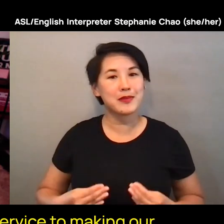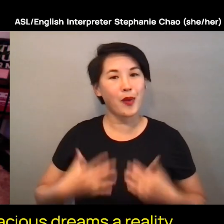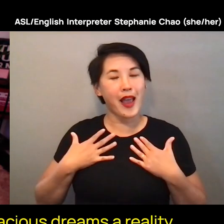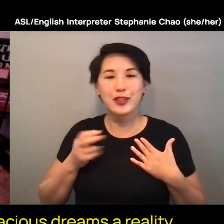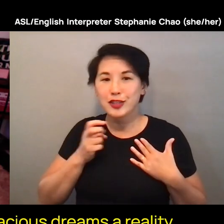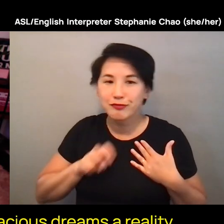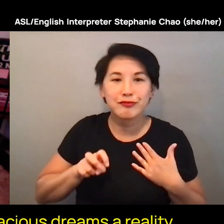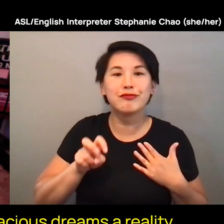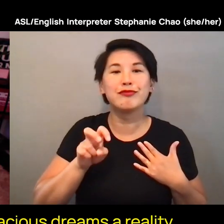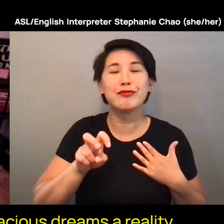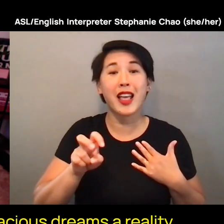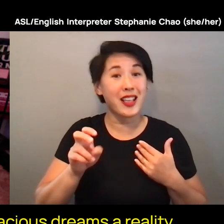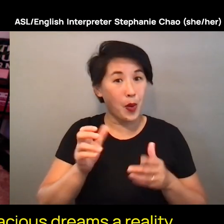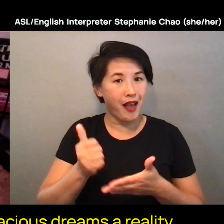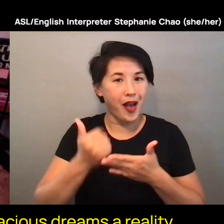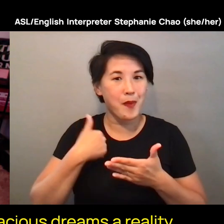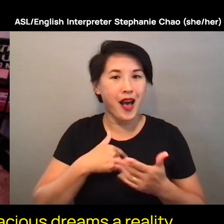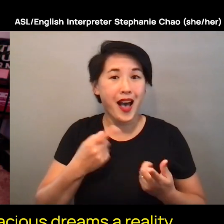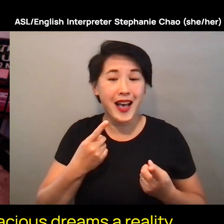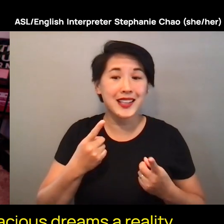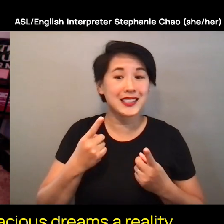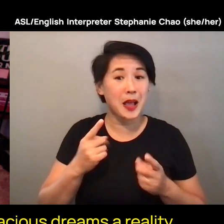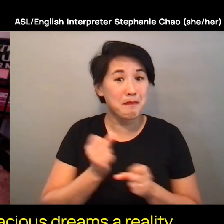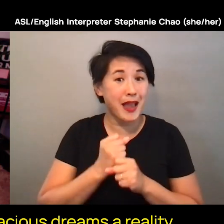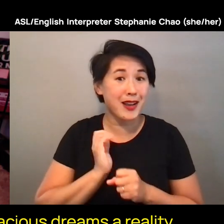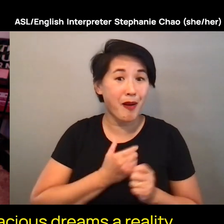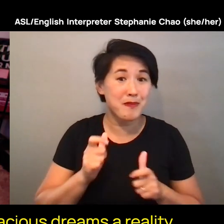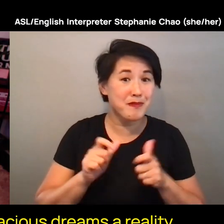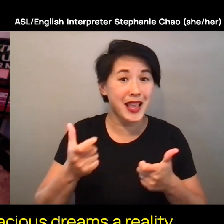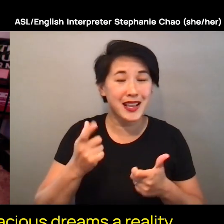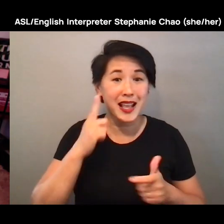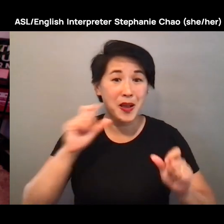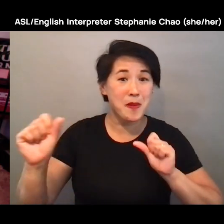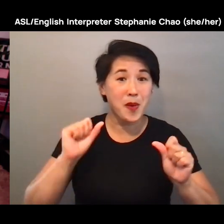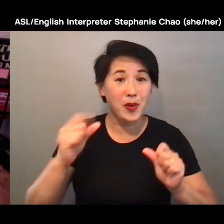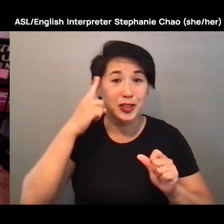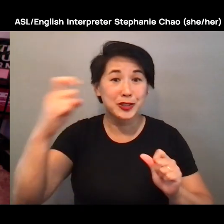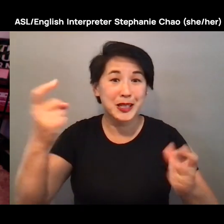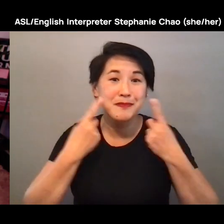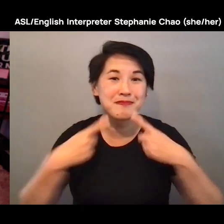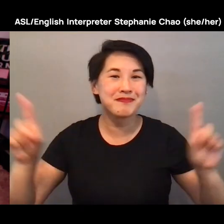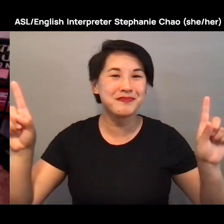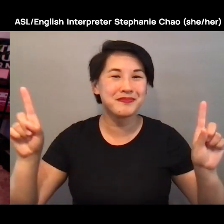making our biggest, boldest, most audacious dreams a reality.